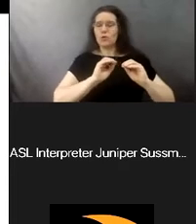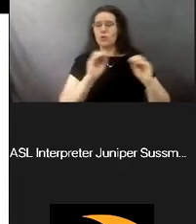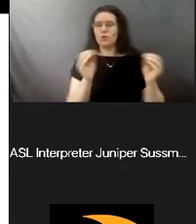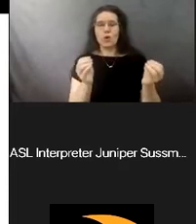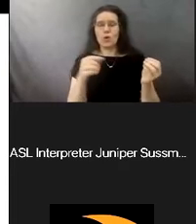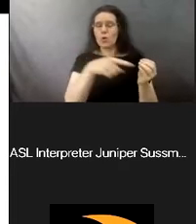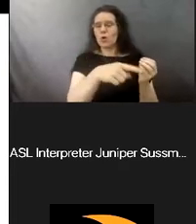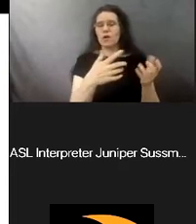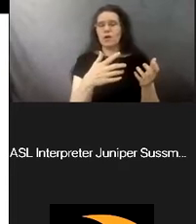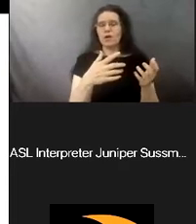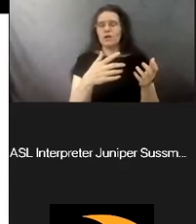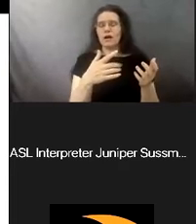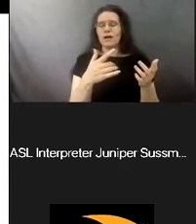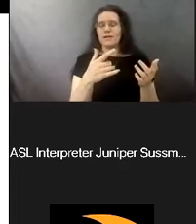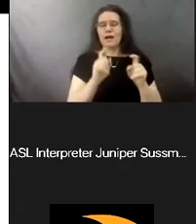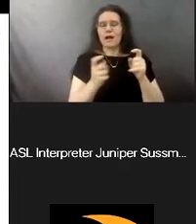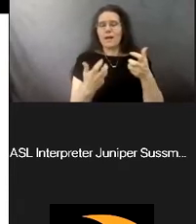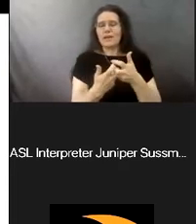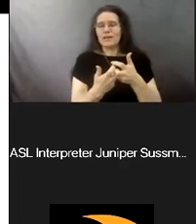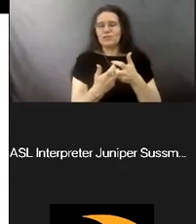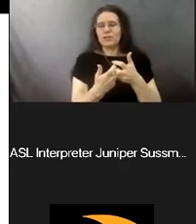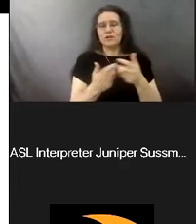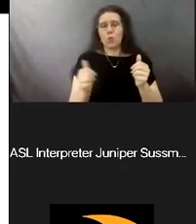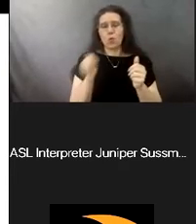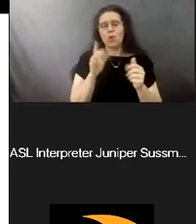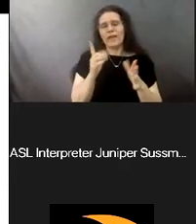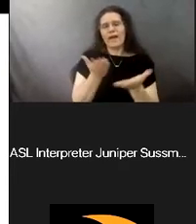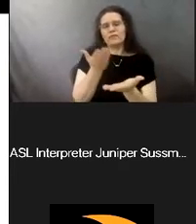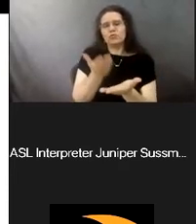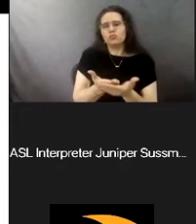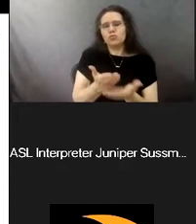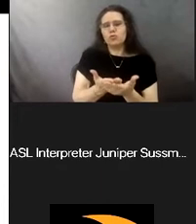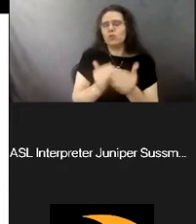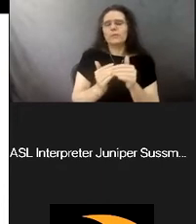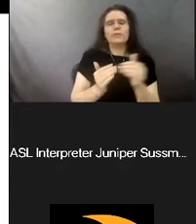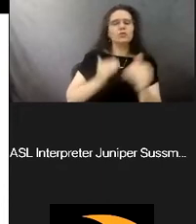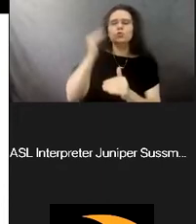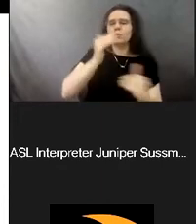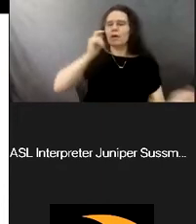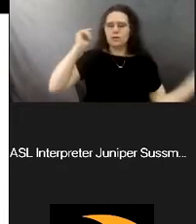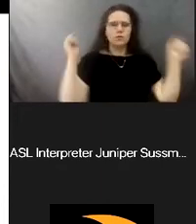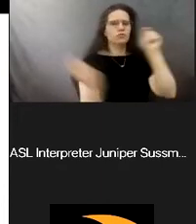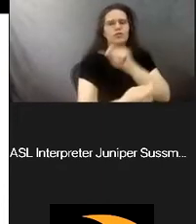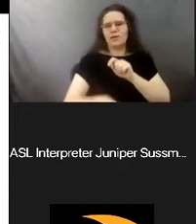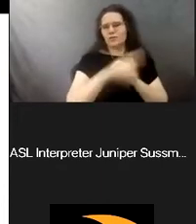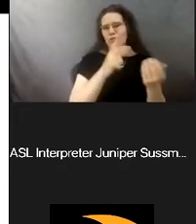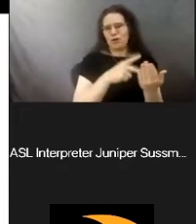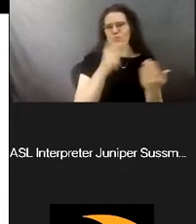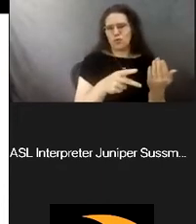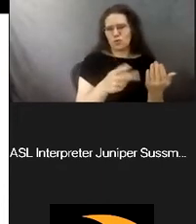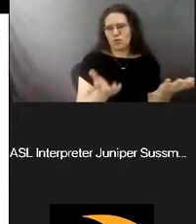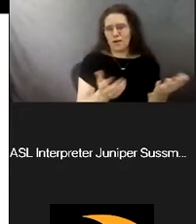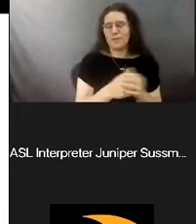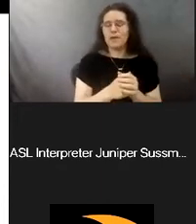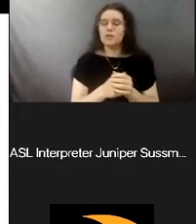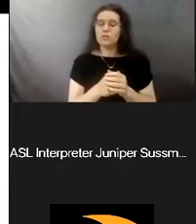program. And so determining whether something is a reasonable modification is always going to be a